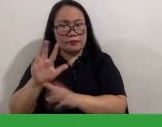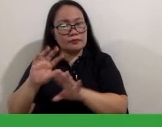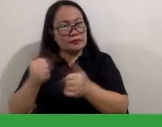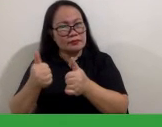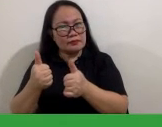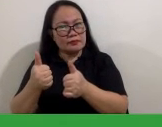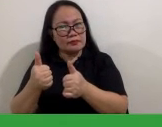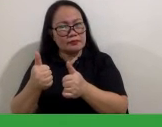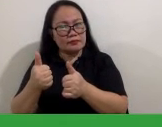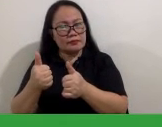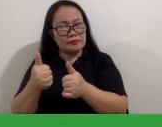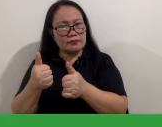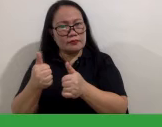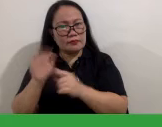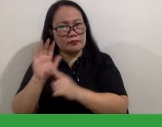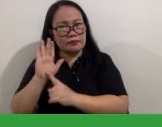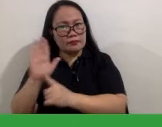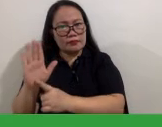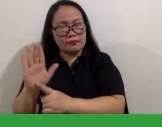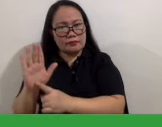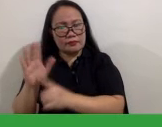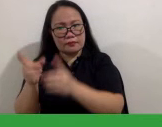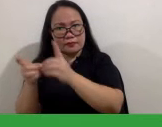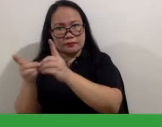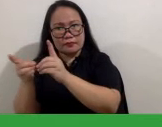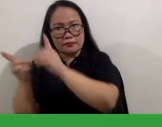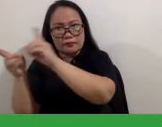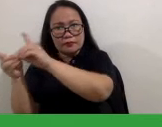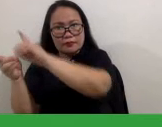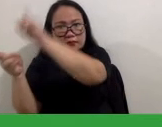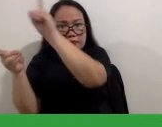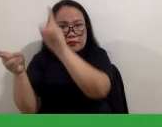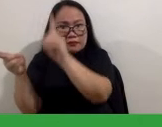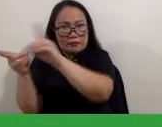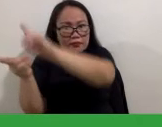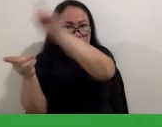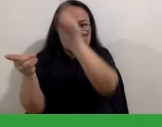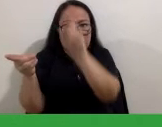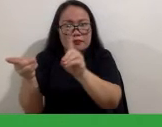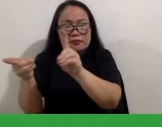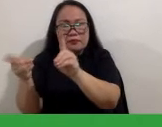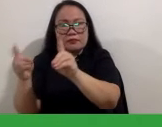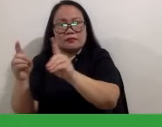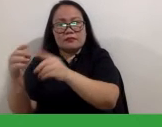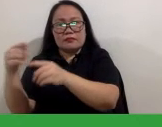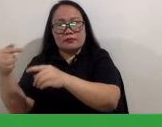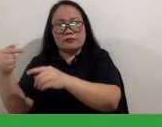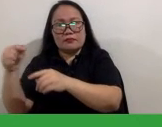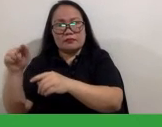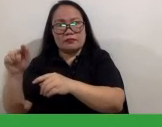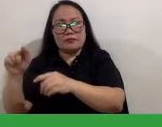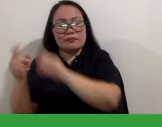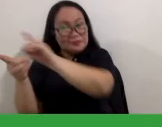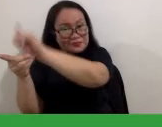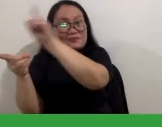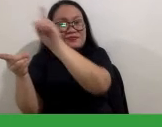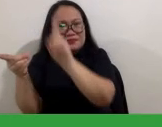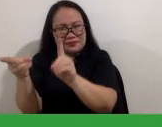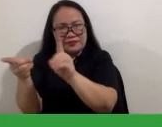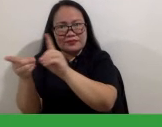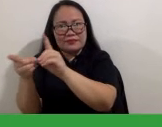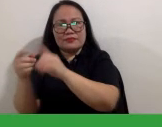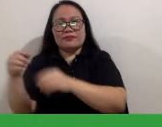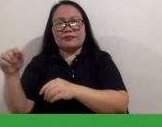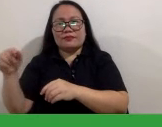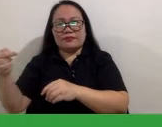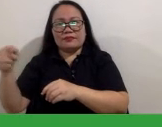how are we going to illustrate distributive property here? So, negative 6 times 5, ganyan ang gagawin